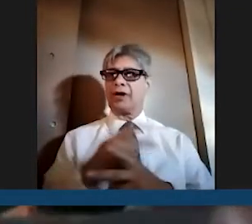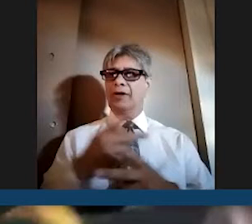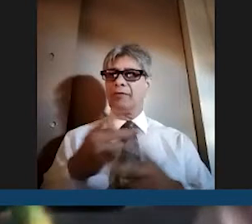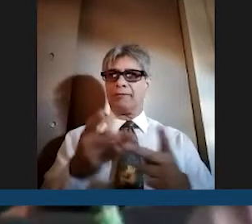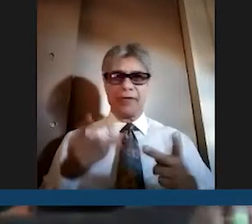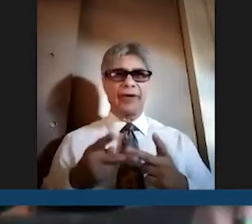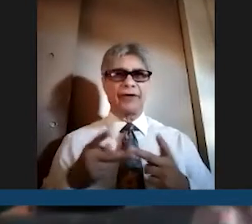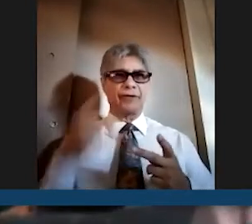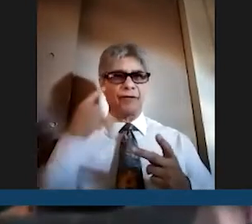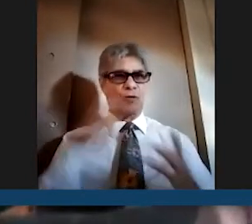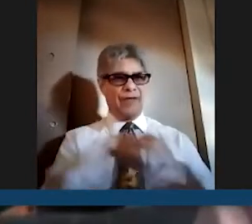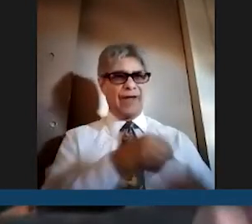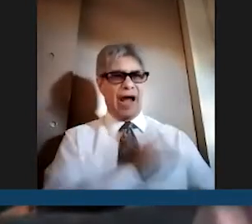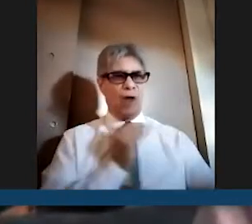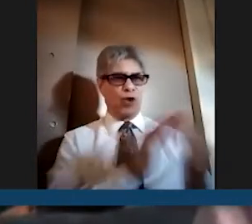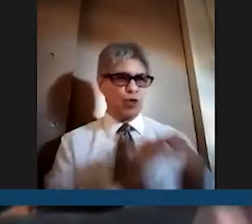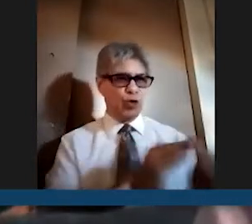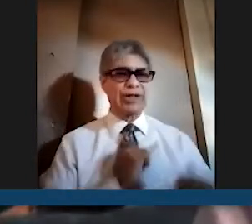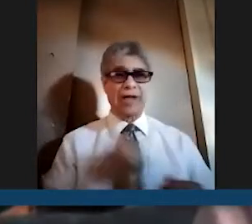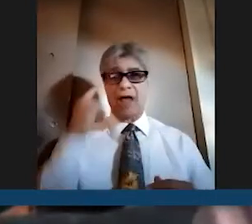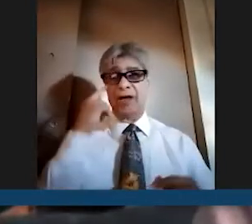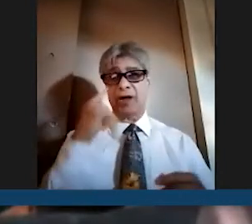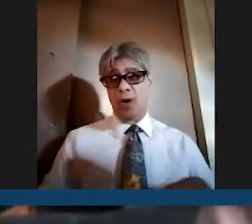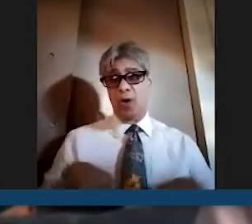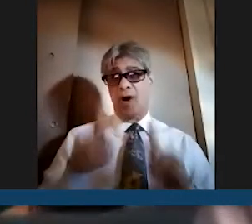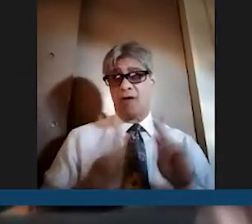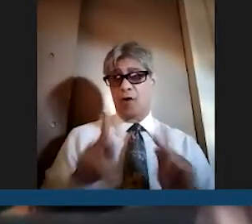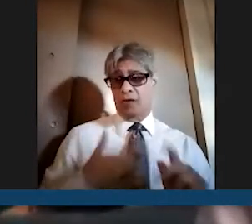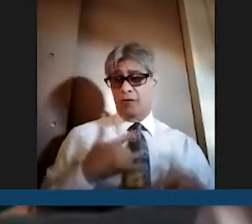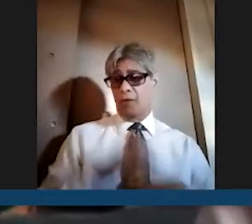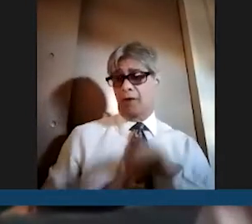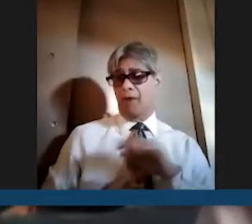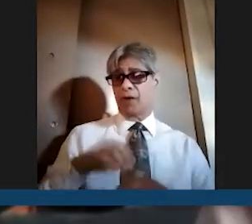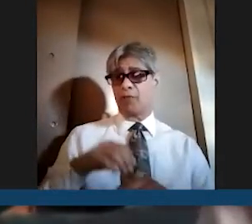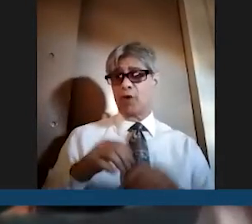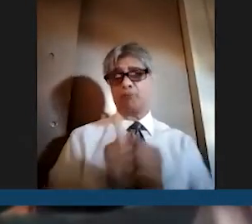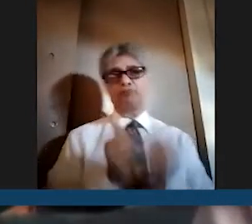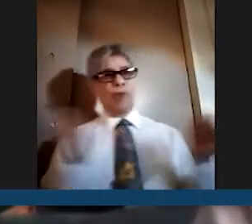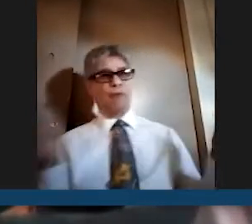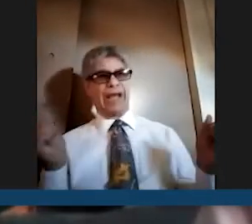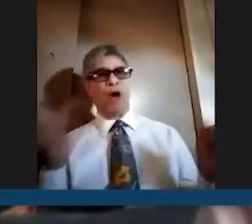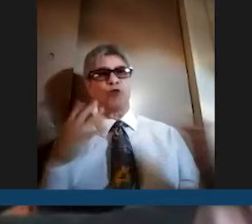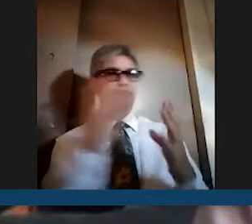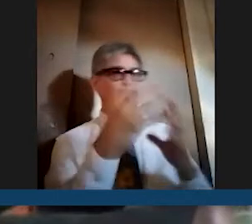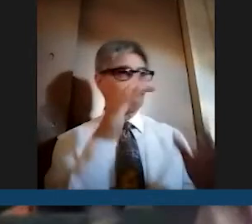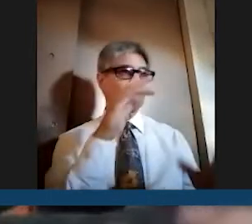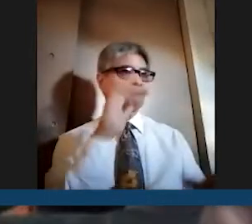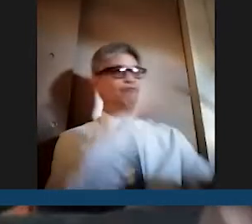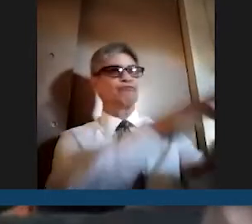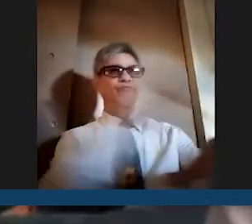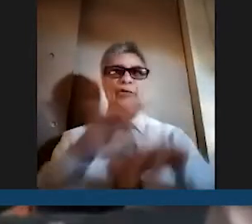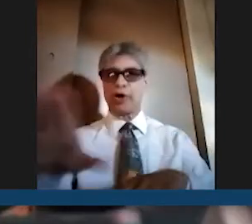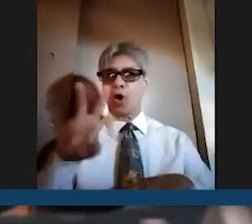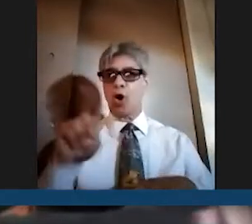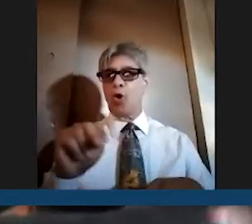collective communities. And I think as folks, feel comfortable coming out to their own networks, that's really shown such a